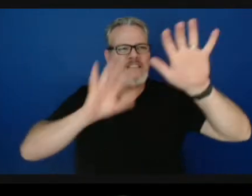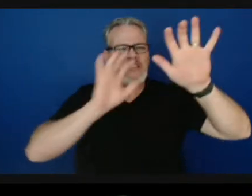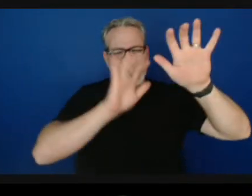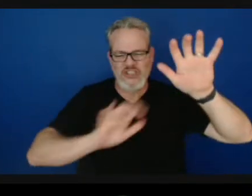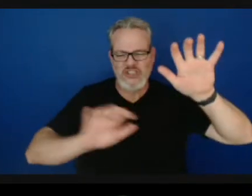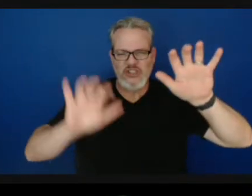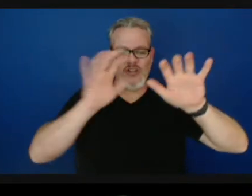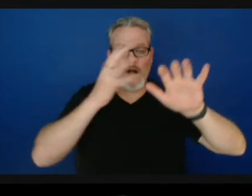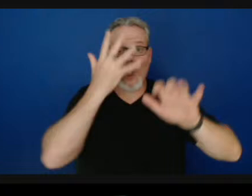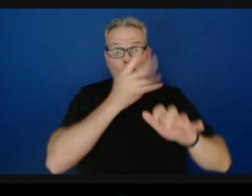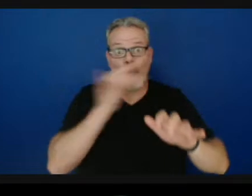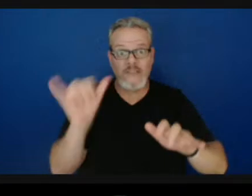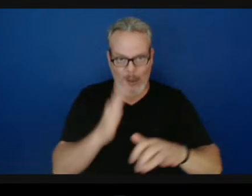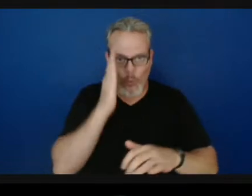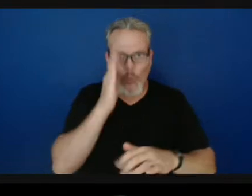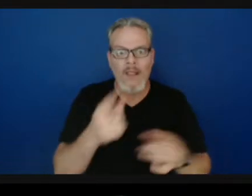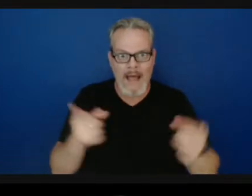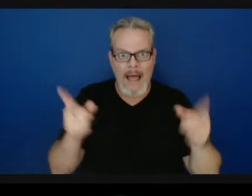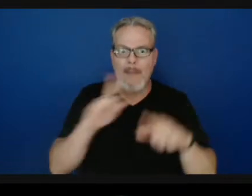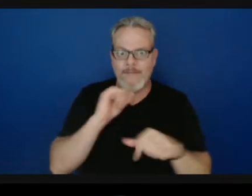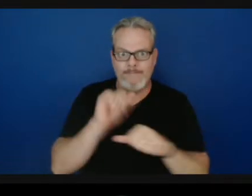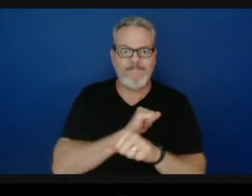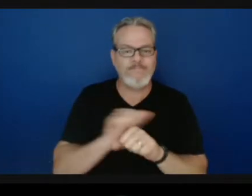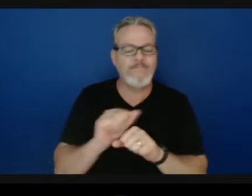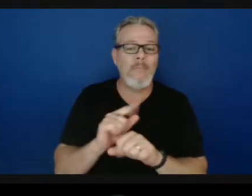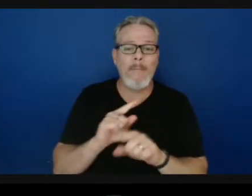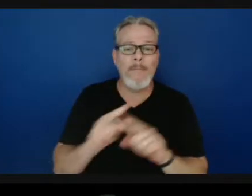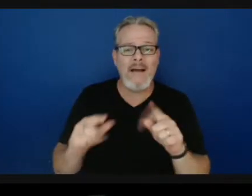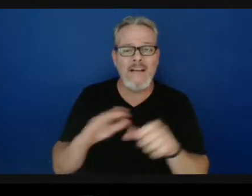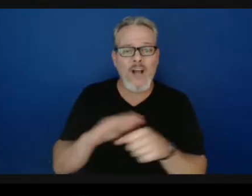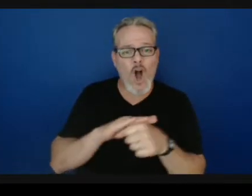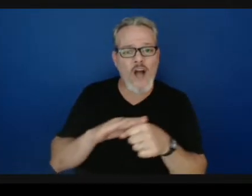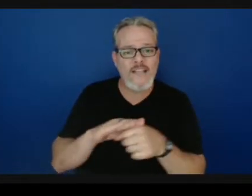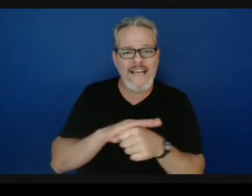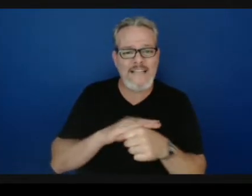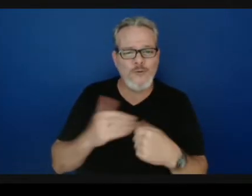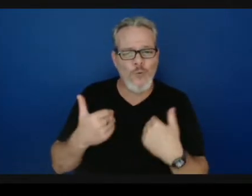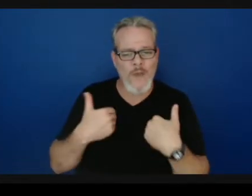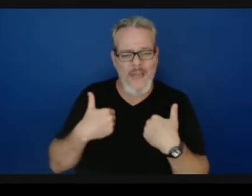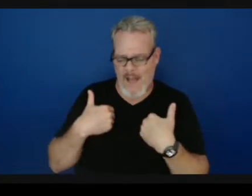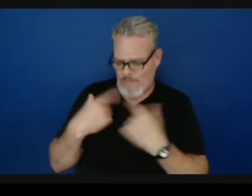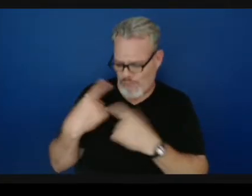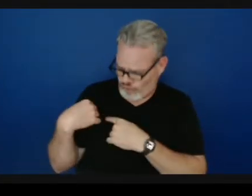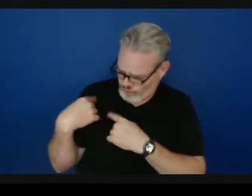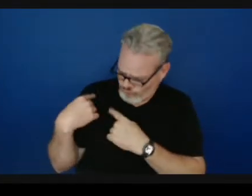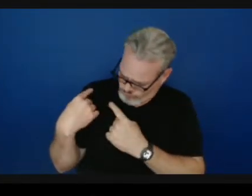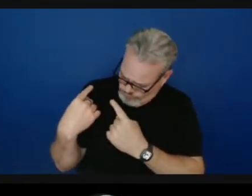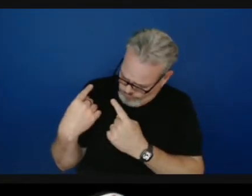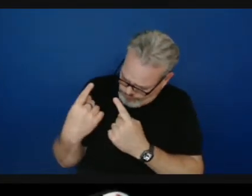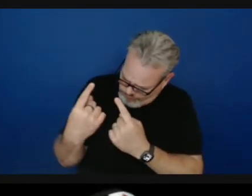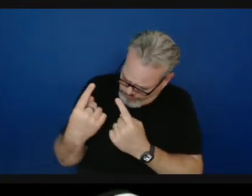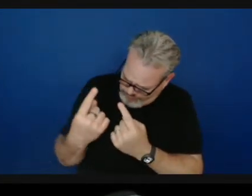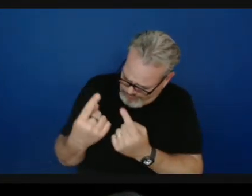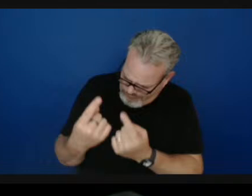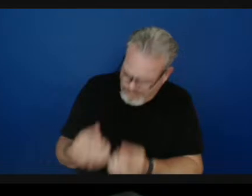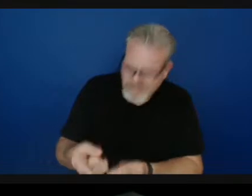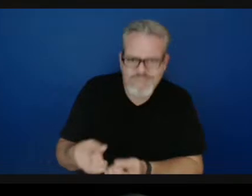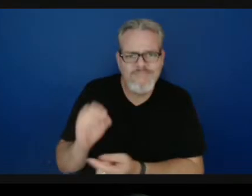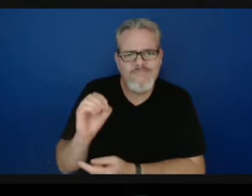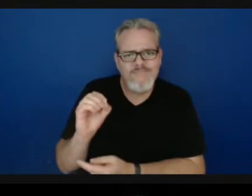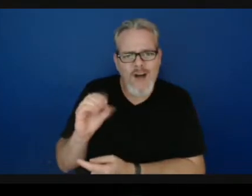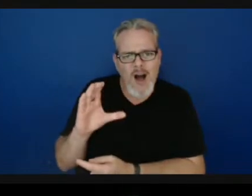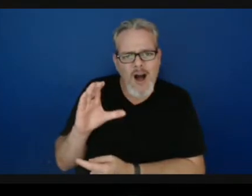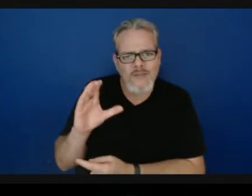something's imminent, right? But the context we have here is that this has been going on in this same context since October, and the volcano